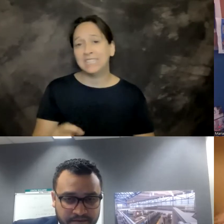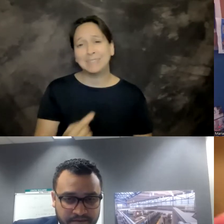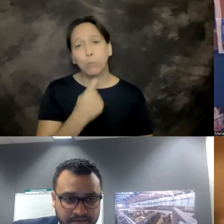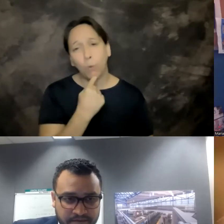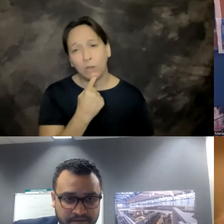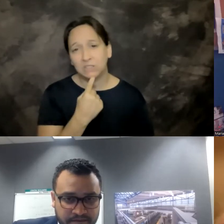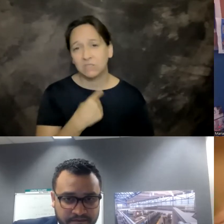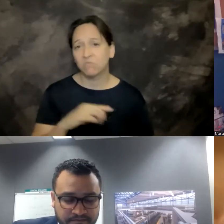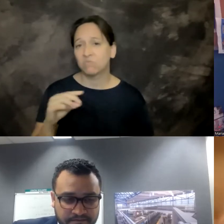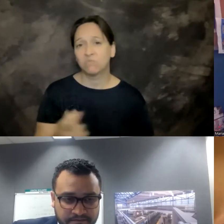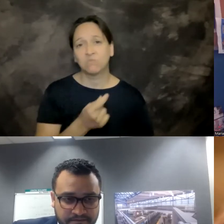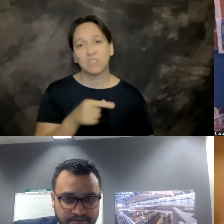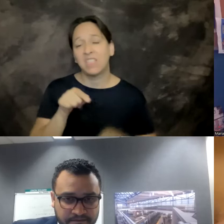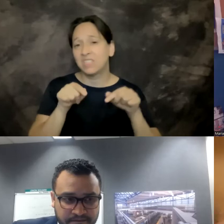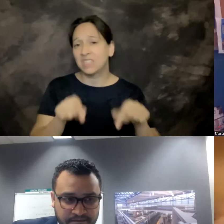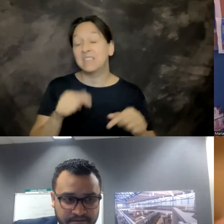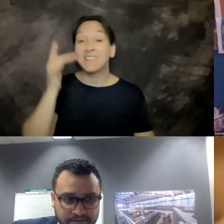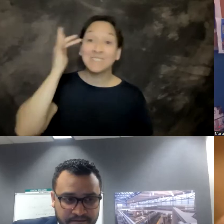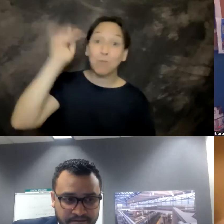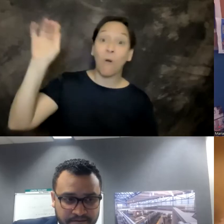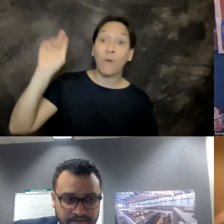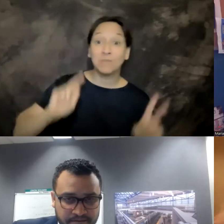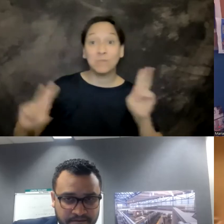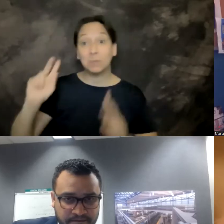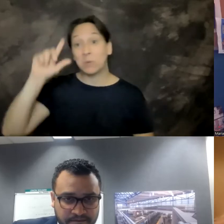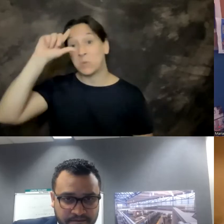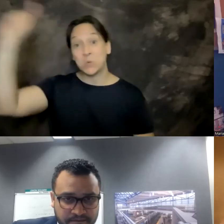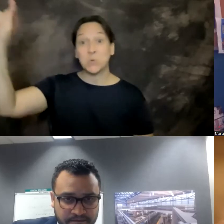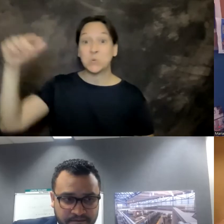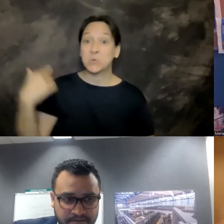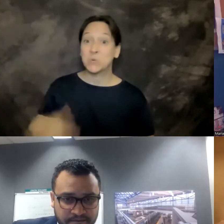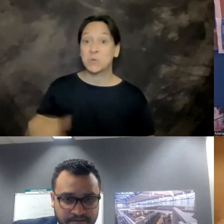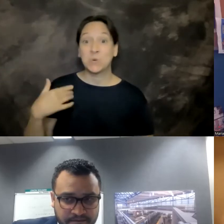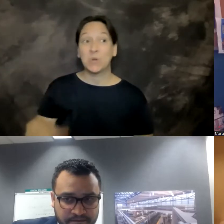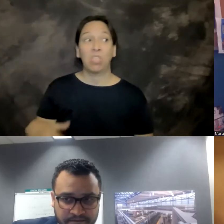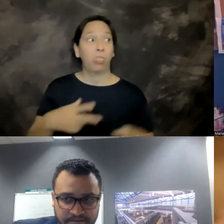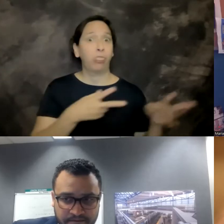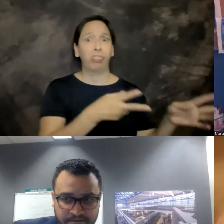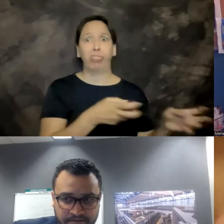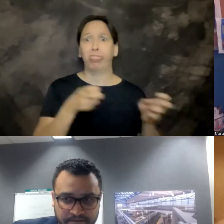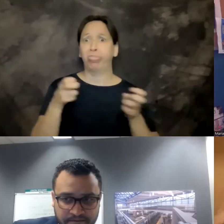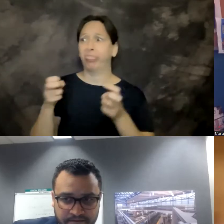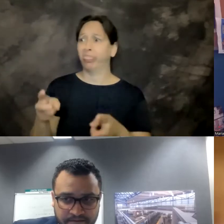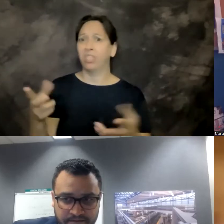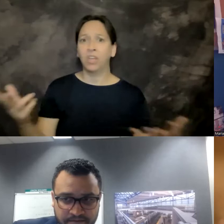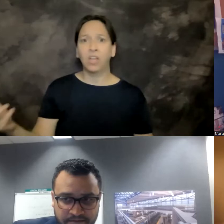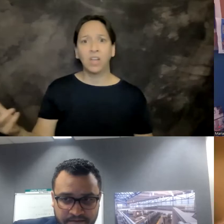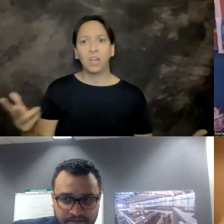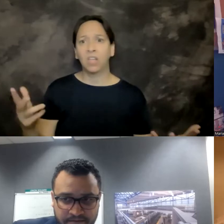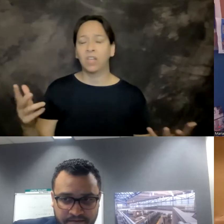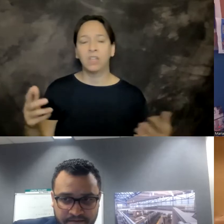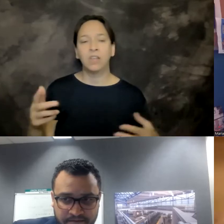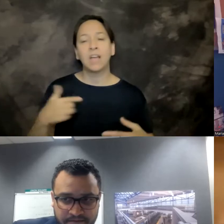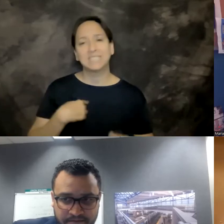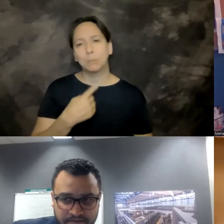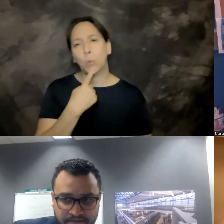disappointed that these really smart people just Xerox something. It's really disappointing, and I